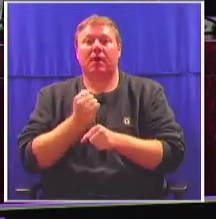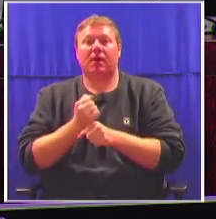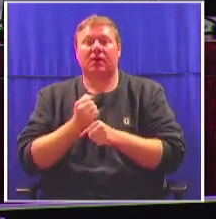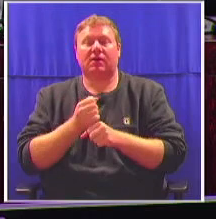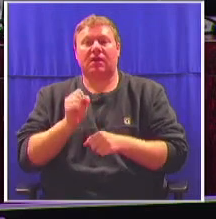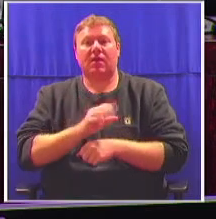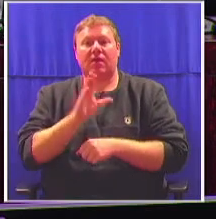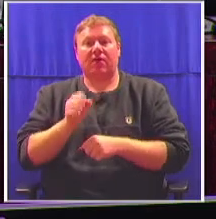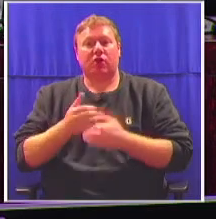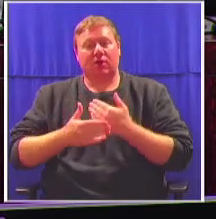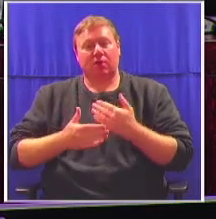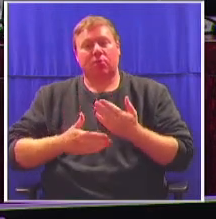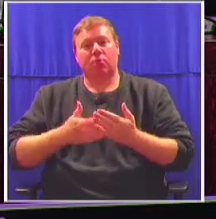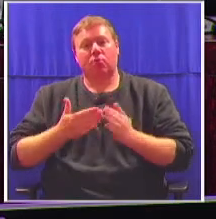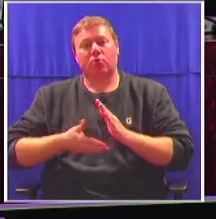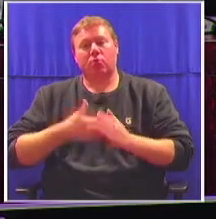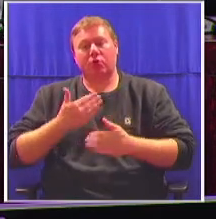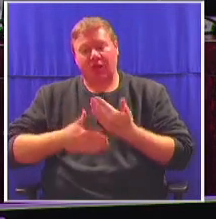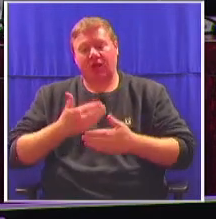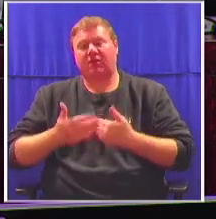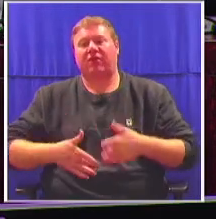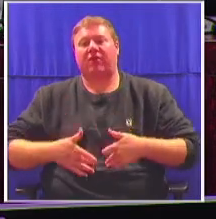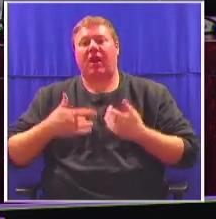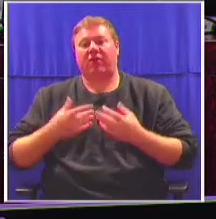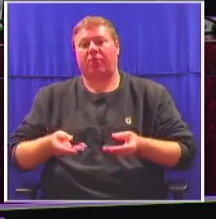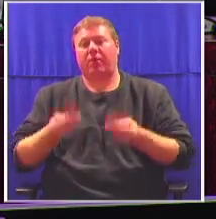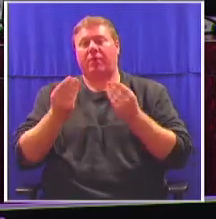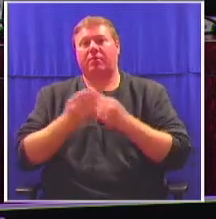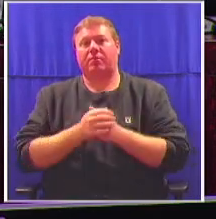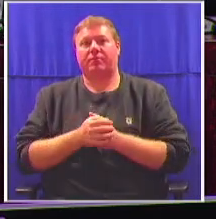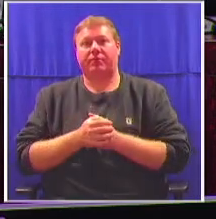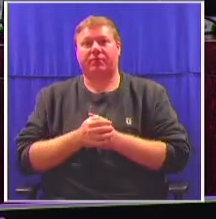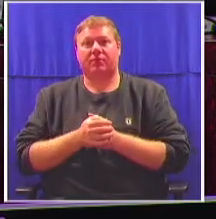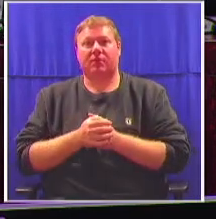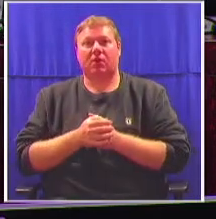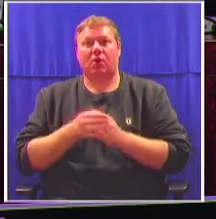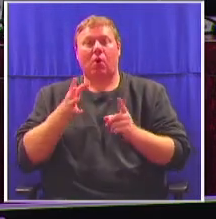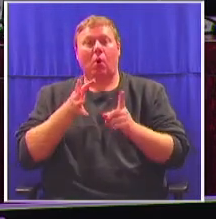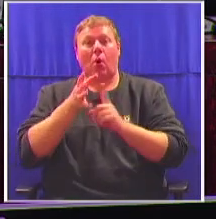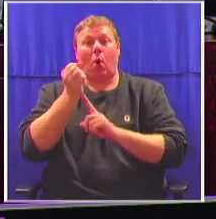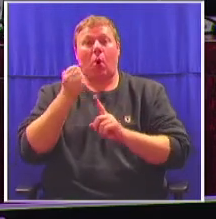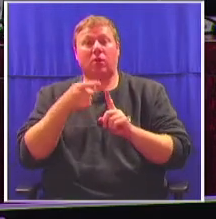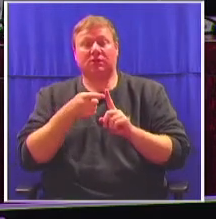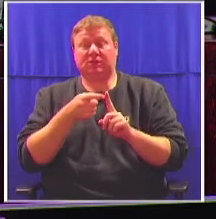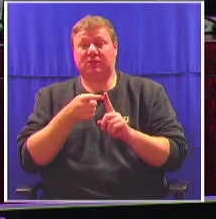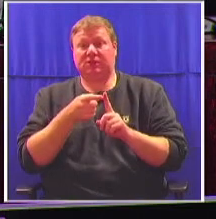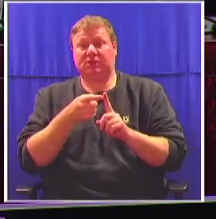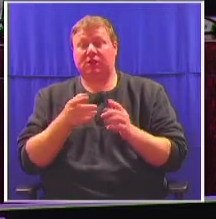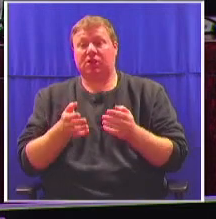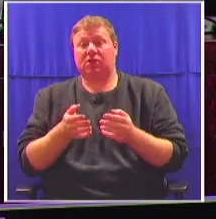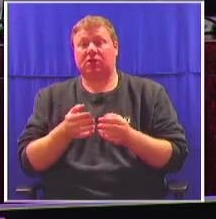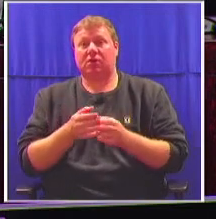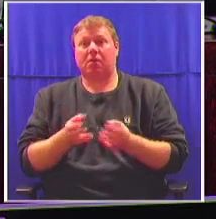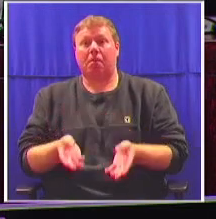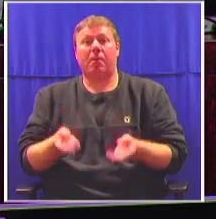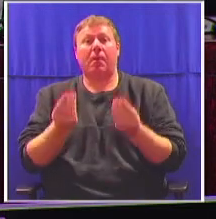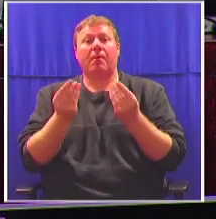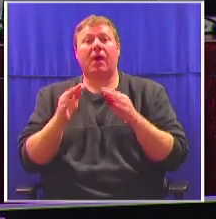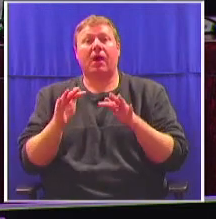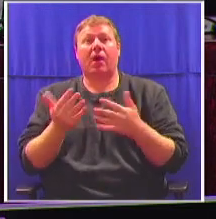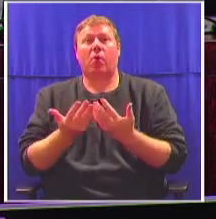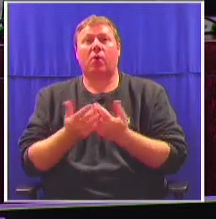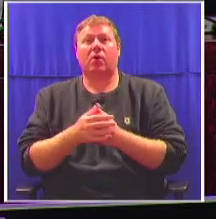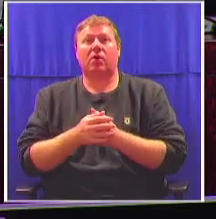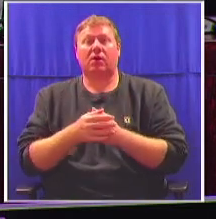lives. A major milestone towards this goal has been achieved with the adoption of the